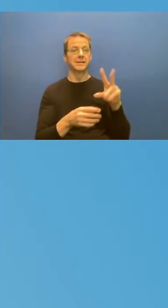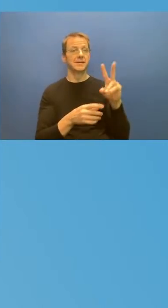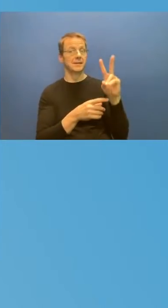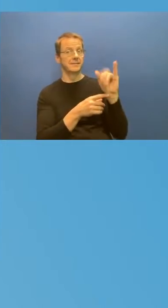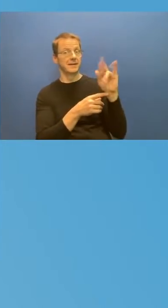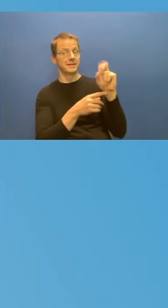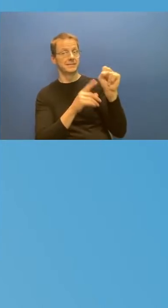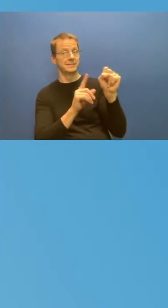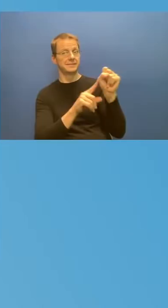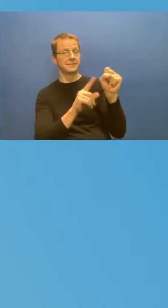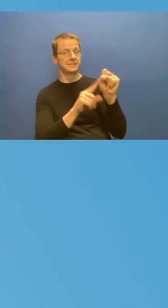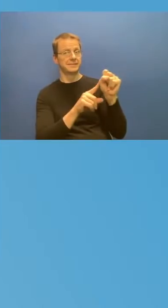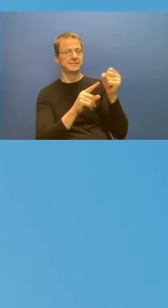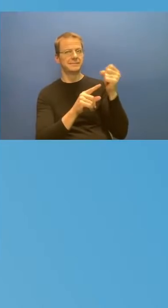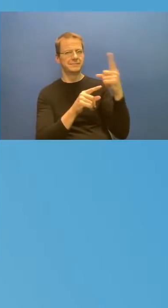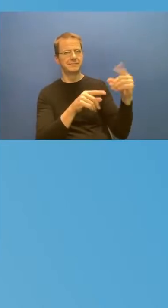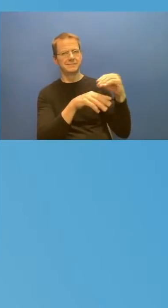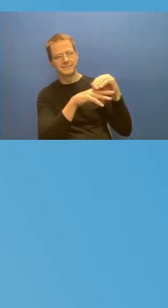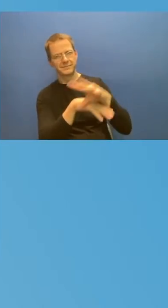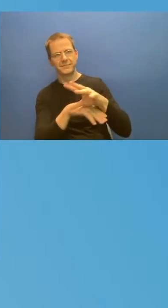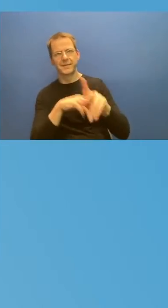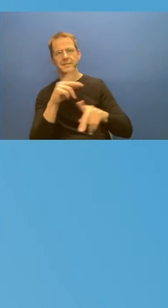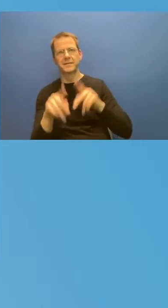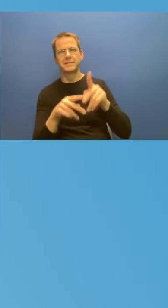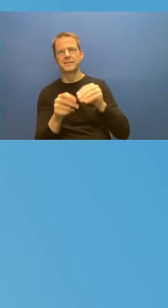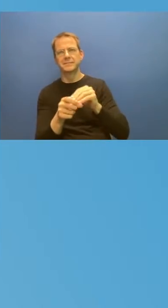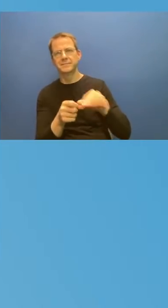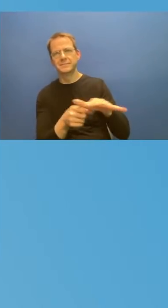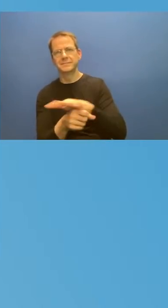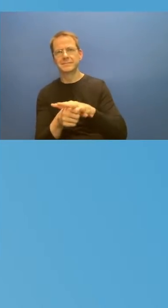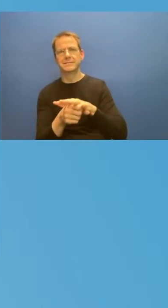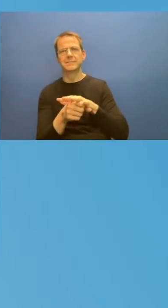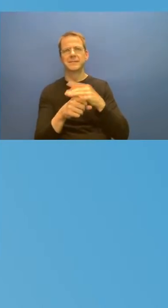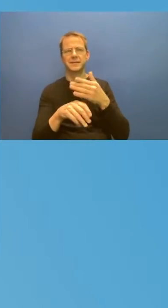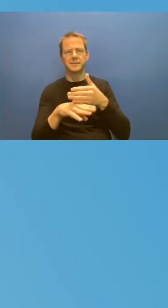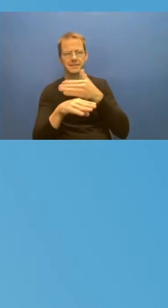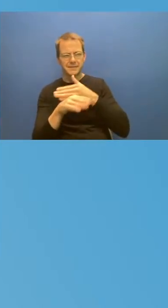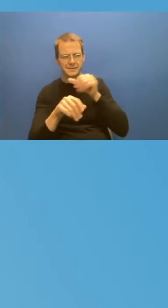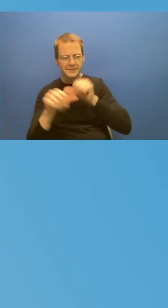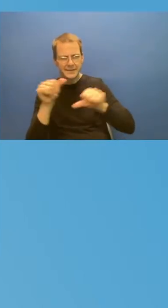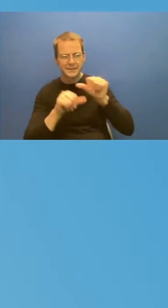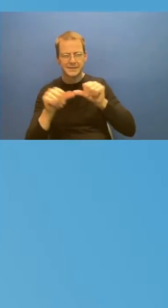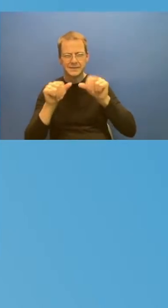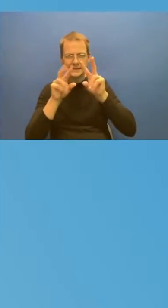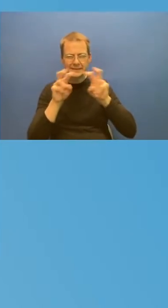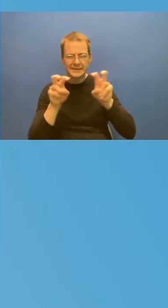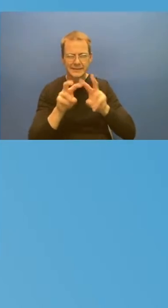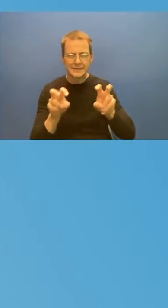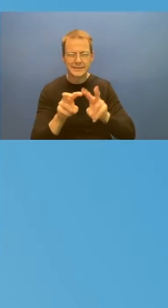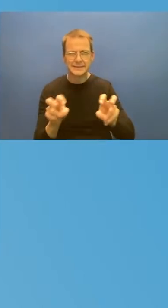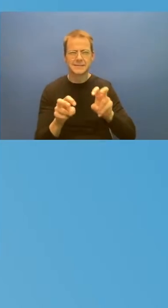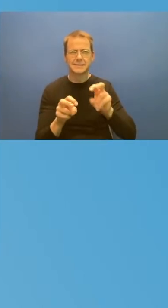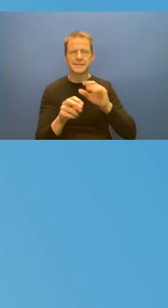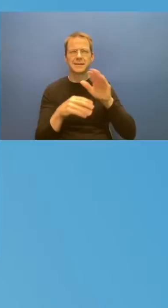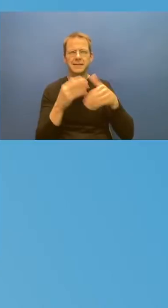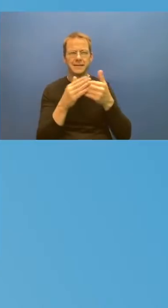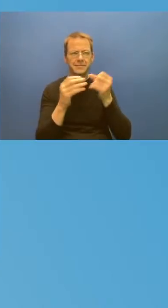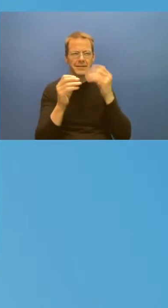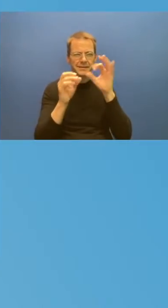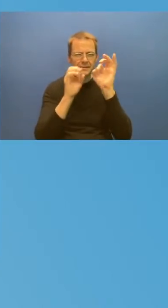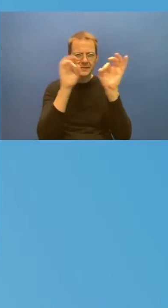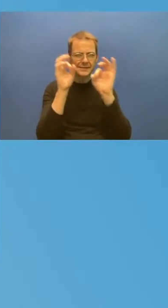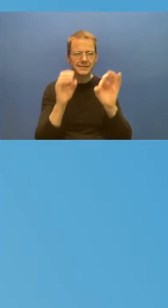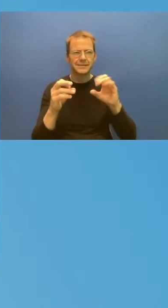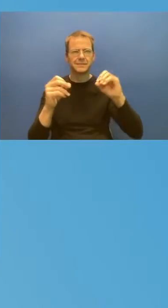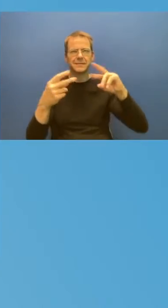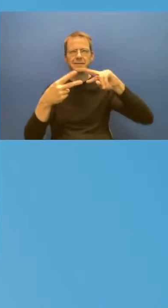the molecular biology and the genetics and the DNA. This time we're going at it backwards, right? We understand